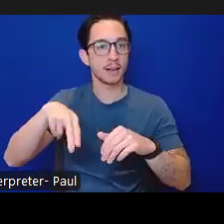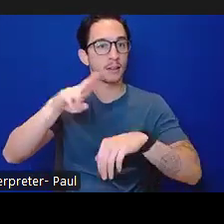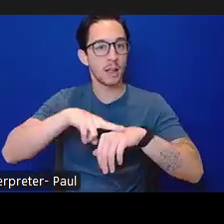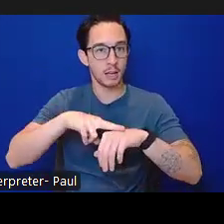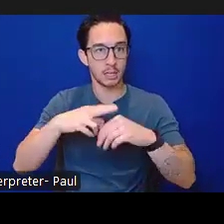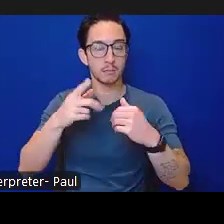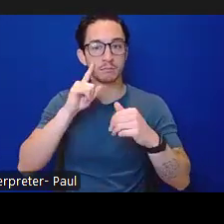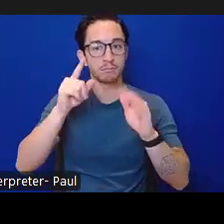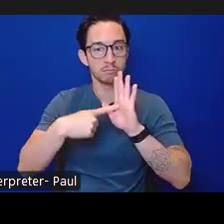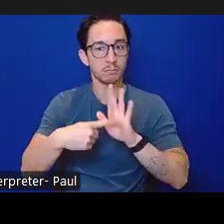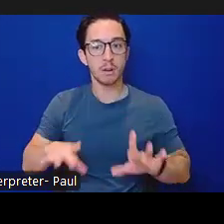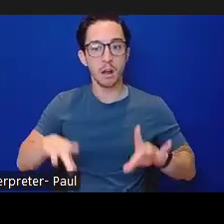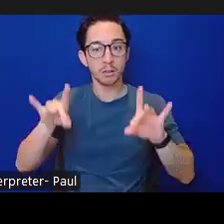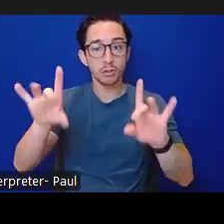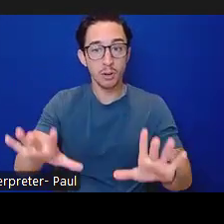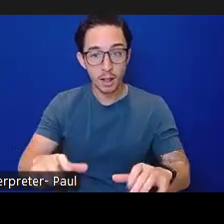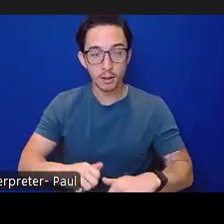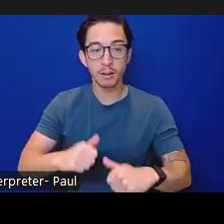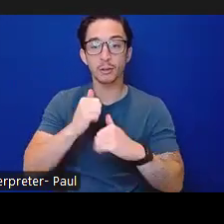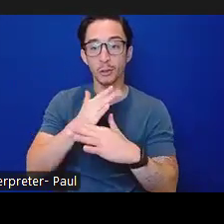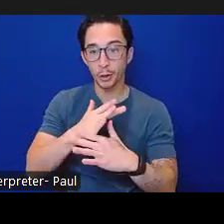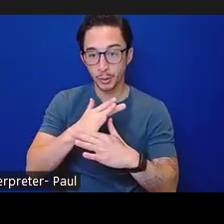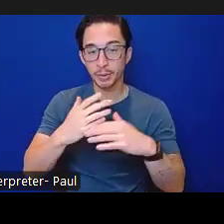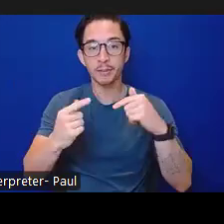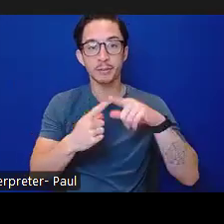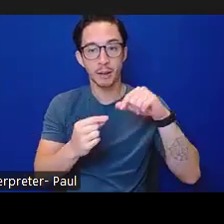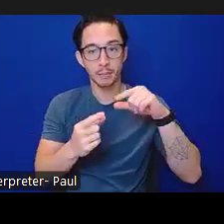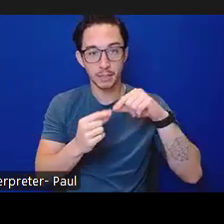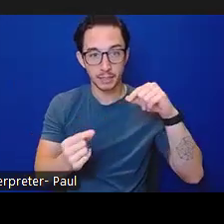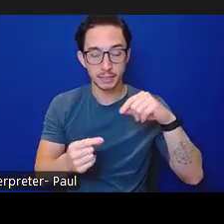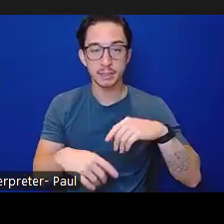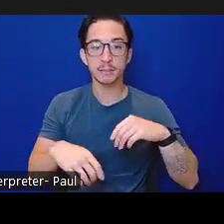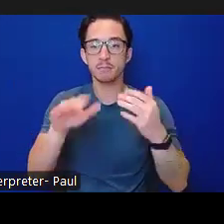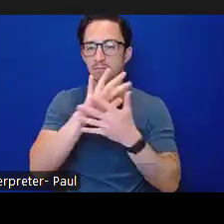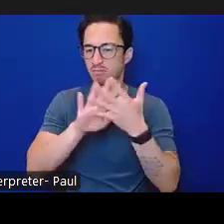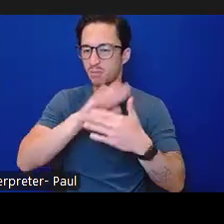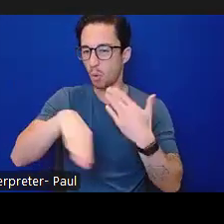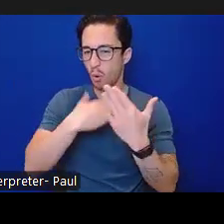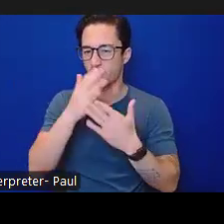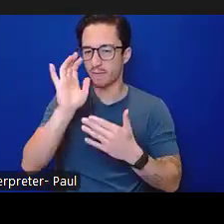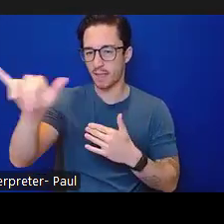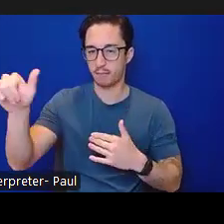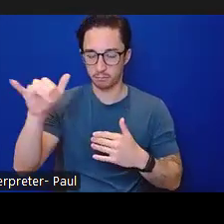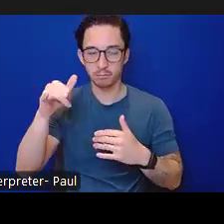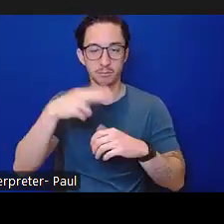be Australian, German, Japanese. All of those are national origin.